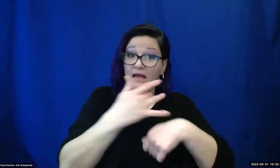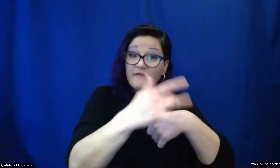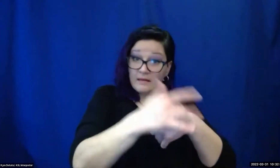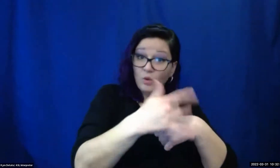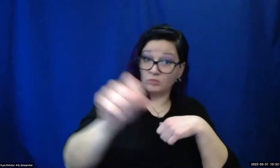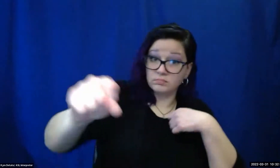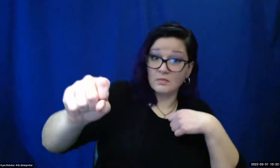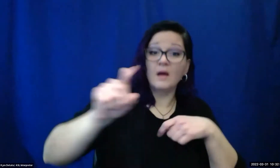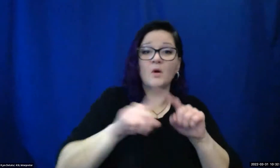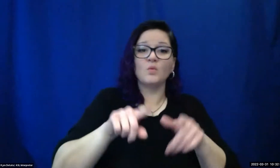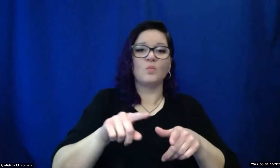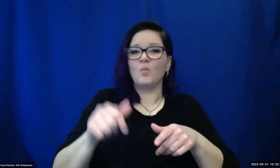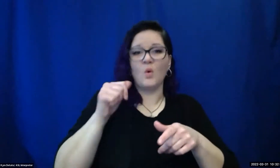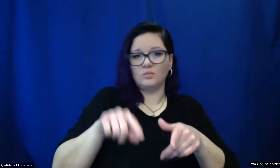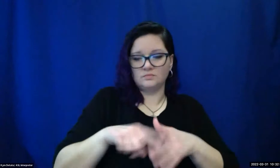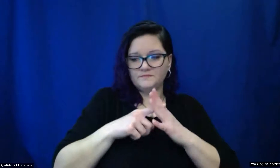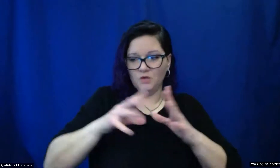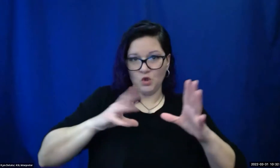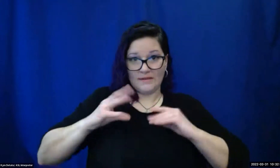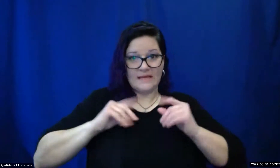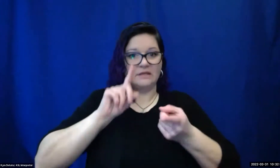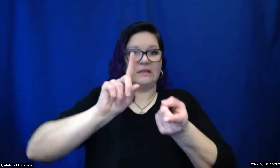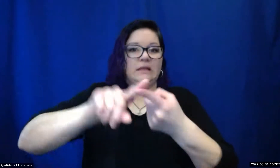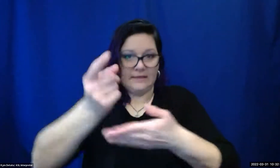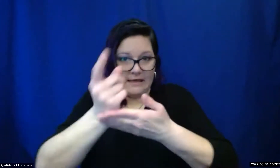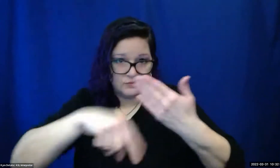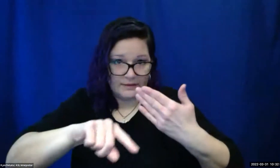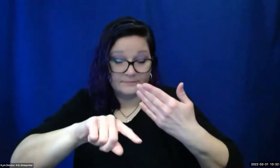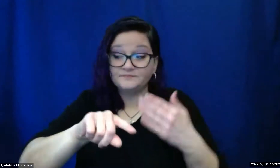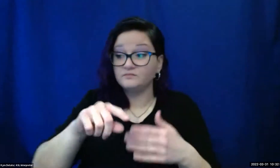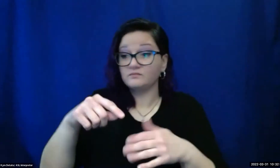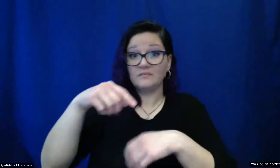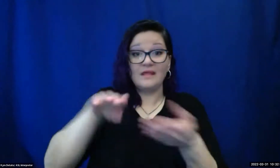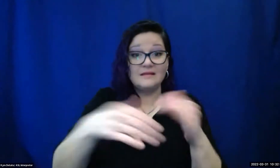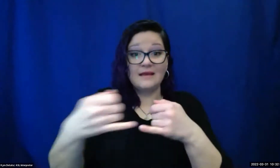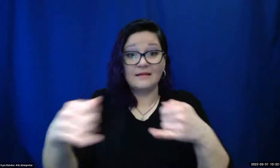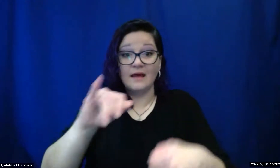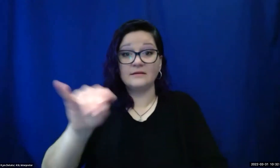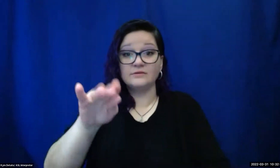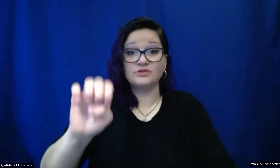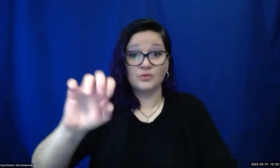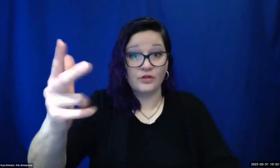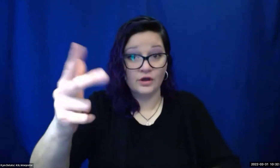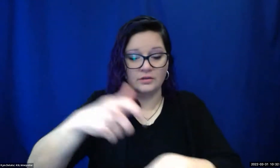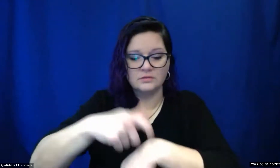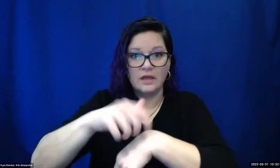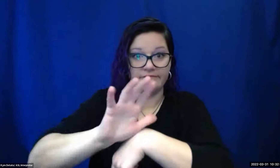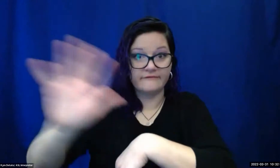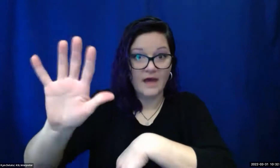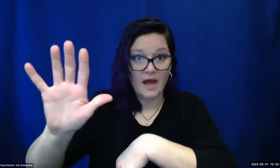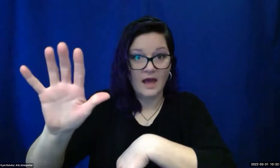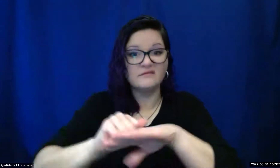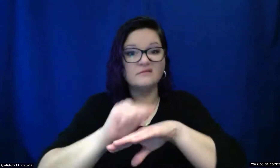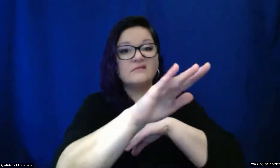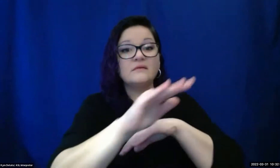wouldn't start accepting them until then. And the deadline will be June 3rd at 5 p.m. and you'll be submitting them via email.